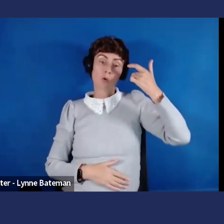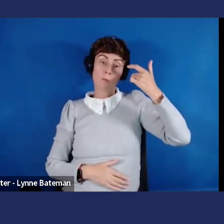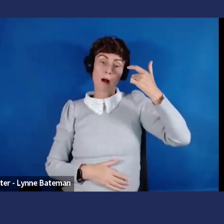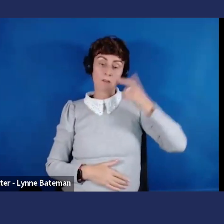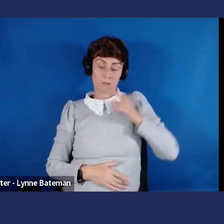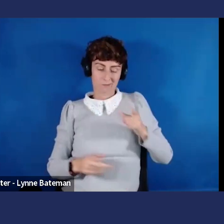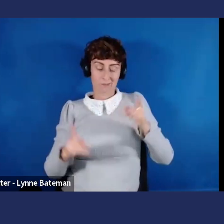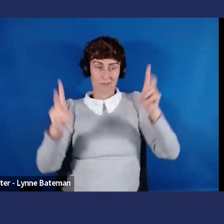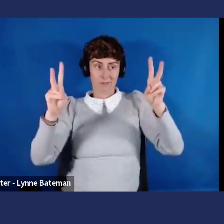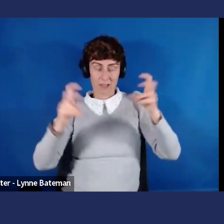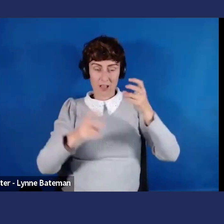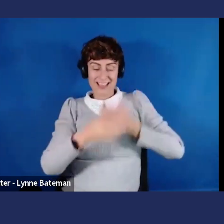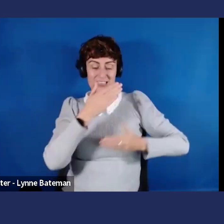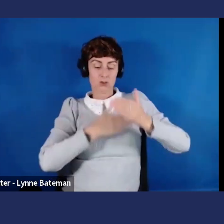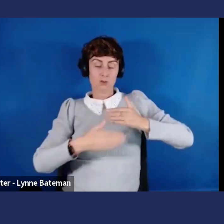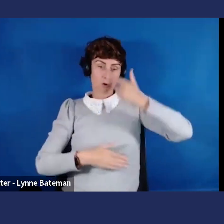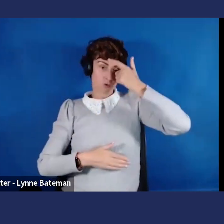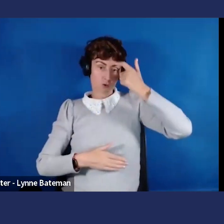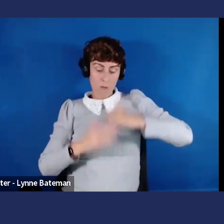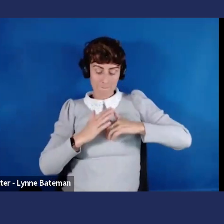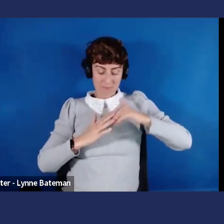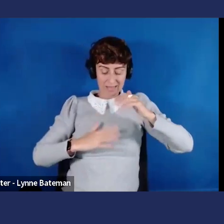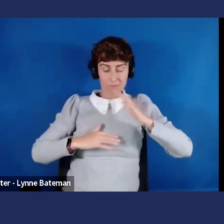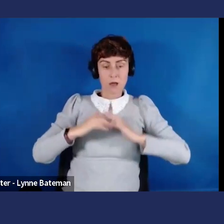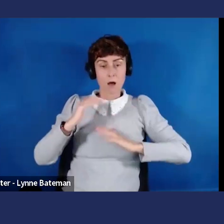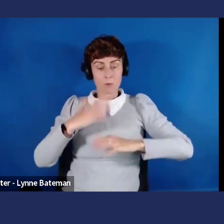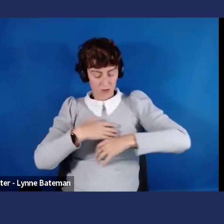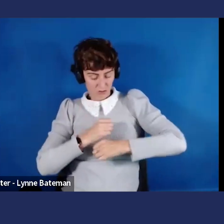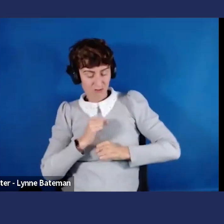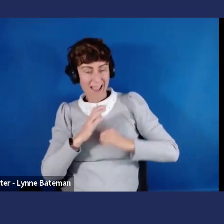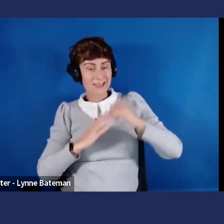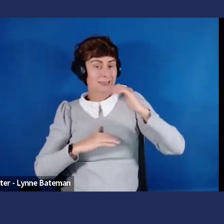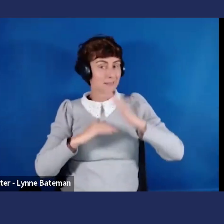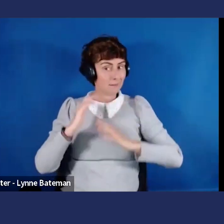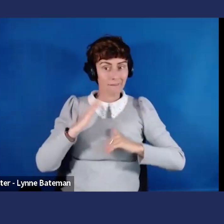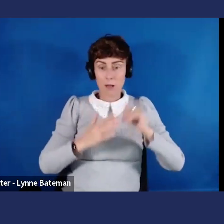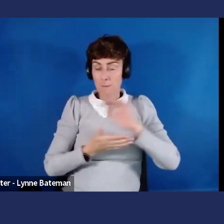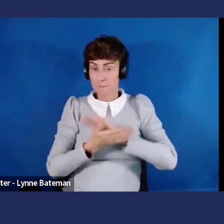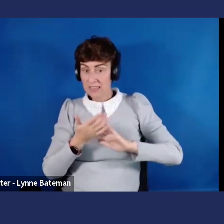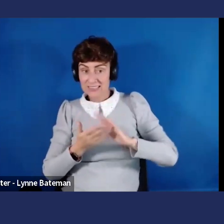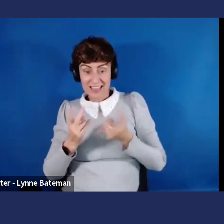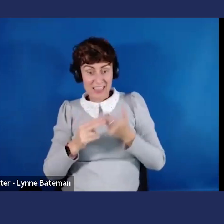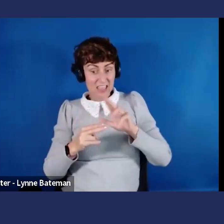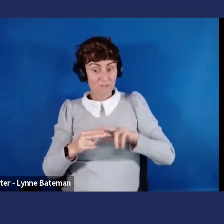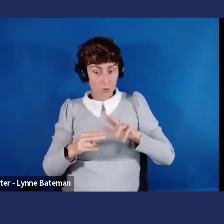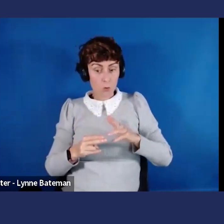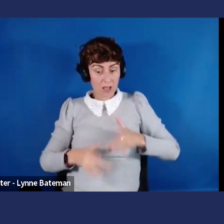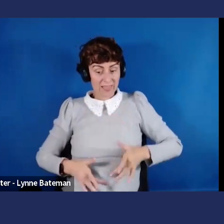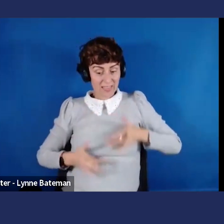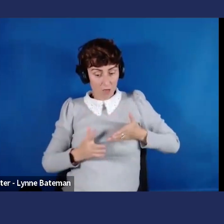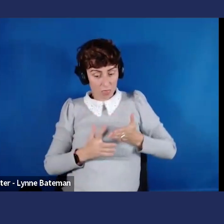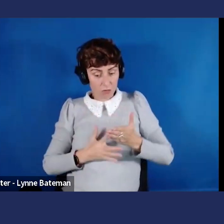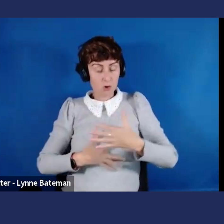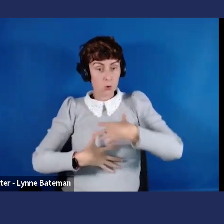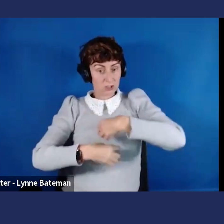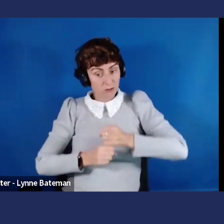historical trauma can lead to a buildup of cumulative stress, and this chronic exposure to cumulative stress due to